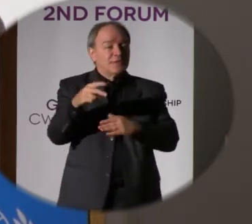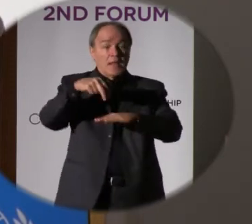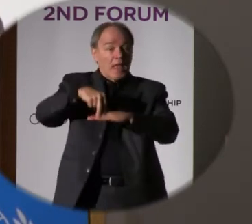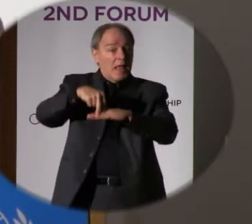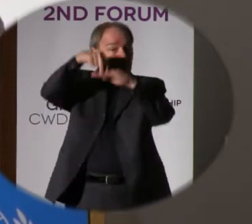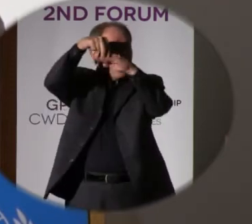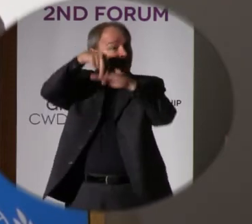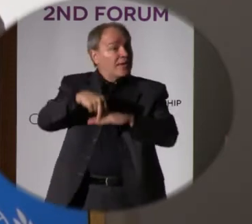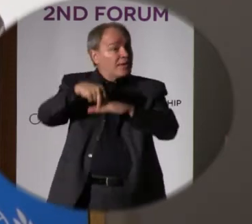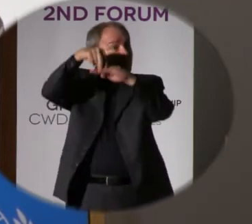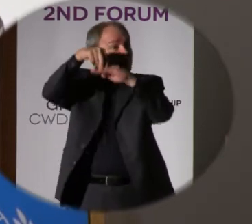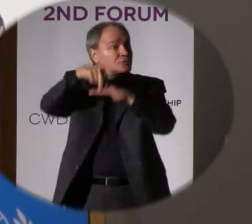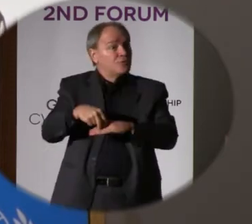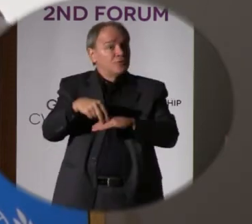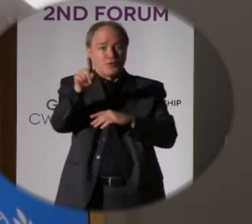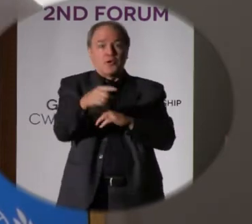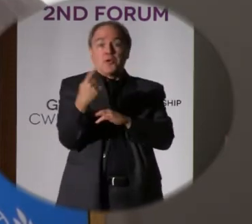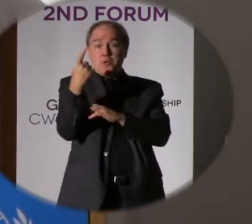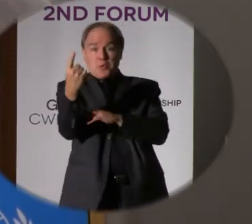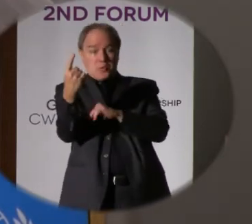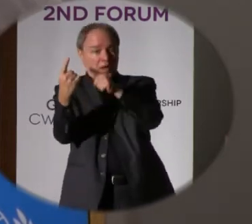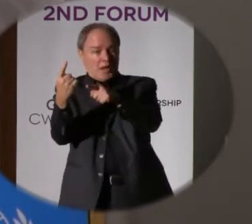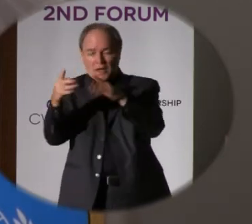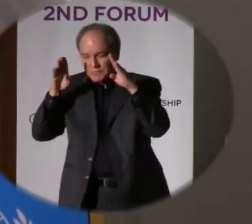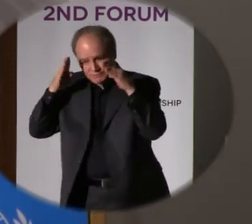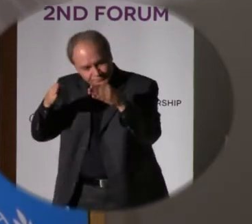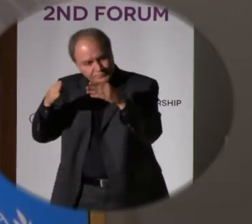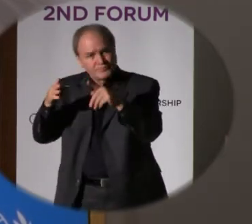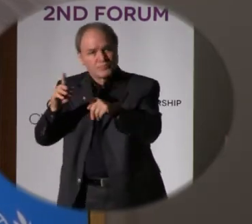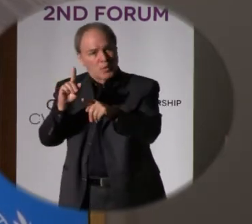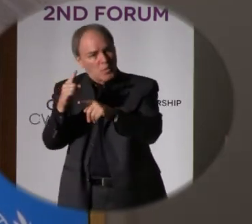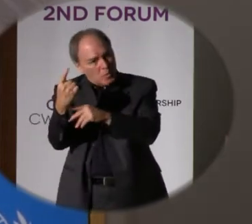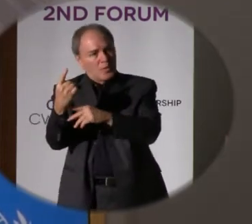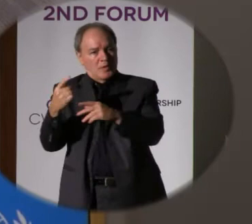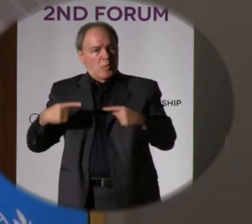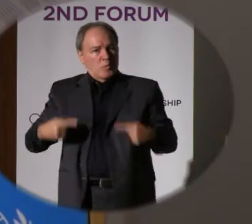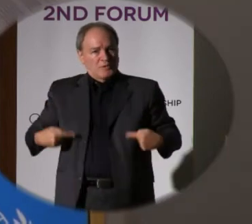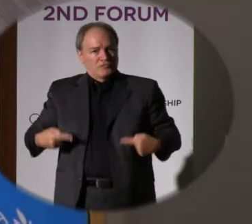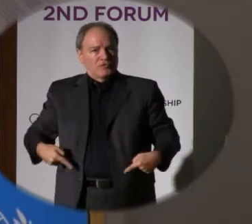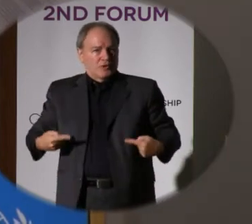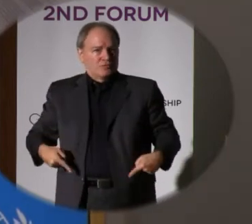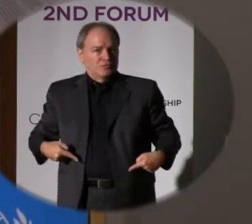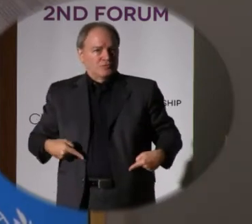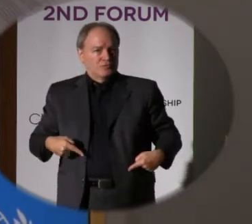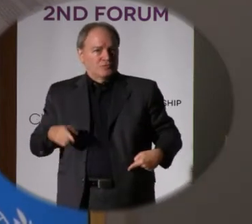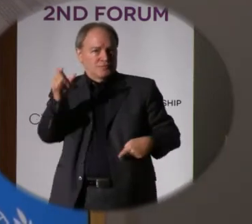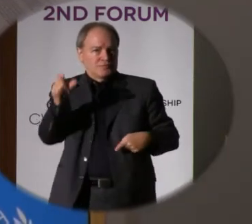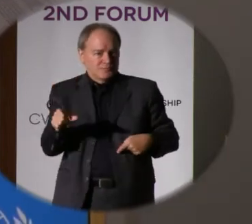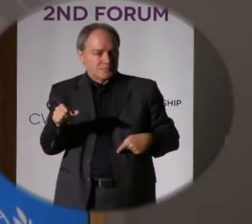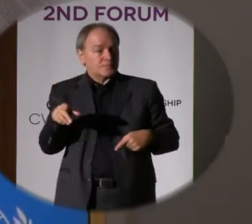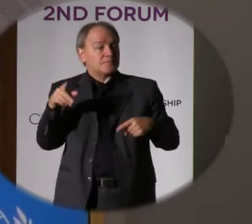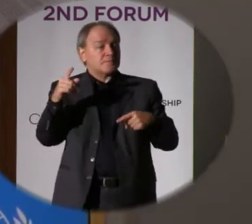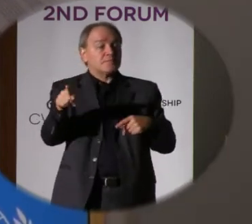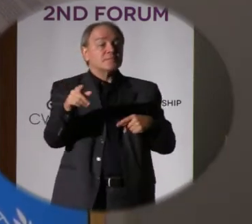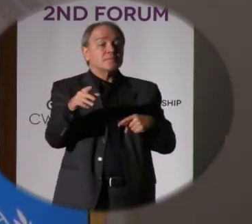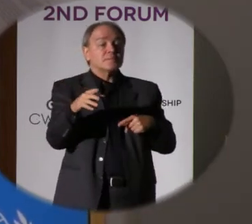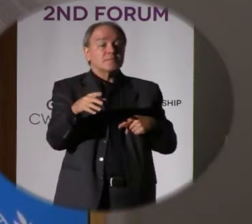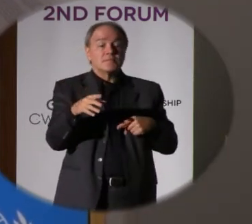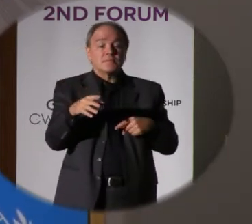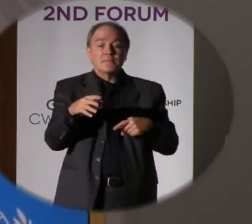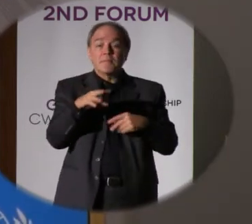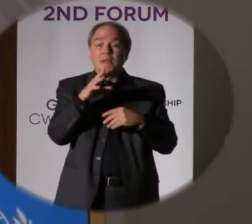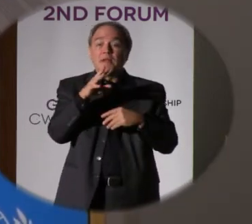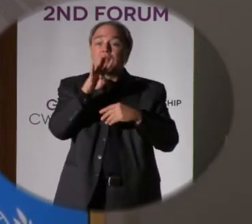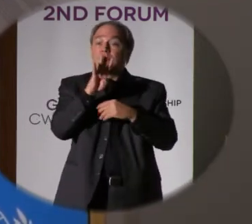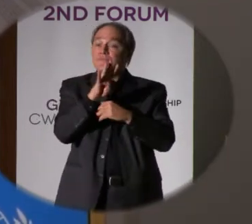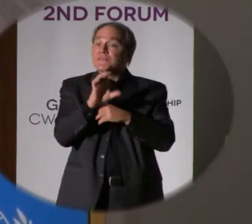that's dedicated for wheelchair use. We have the wheelchair accessible toilets are located on the